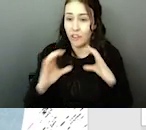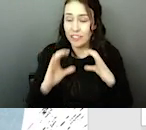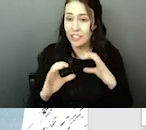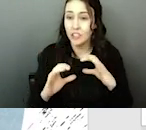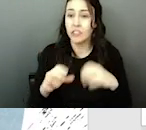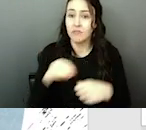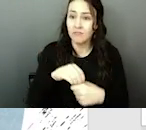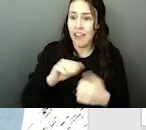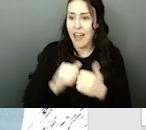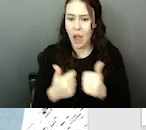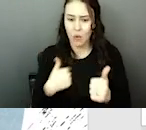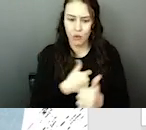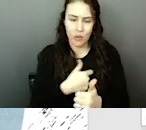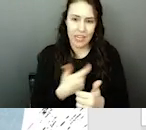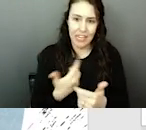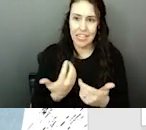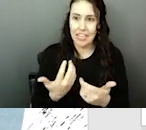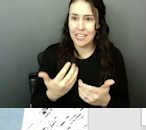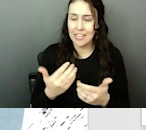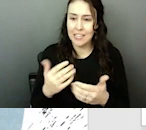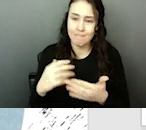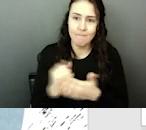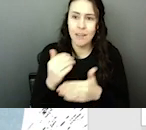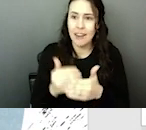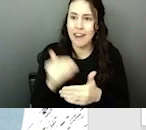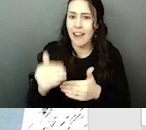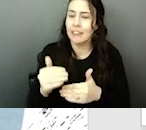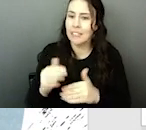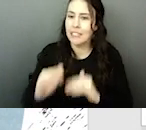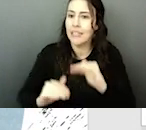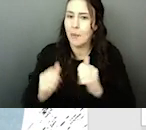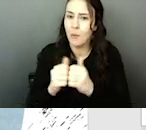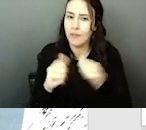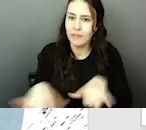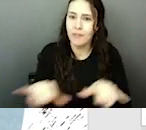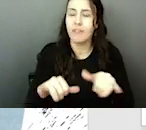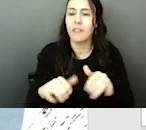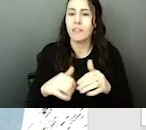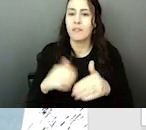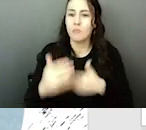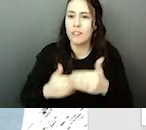we take the next step with our standards and the processes and practices that we're implementing.